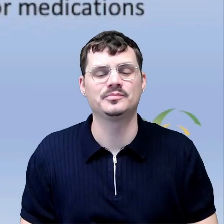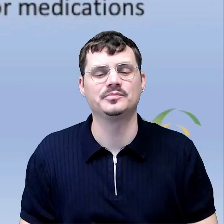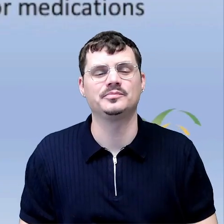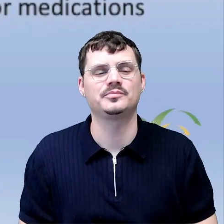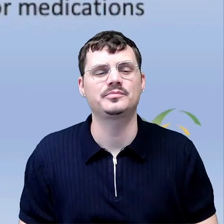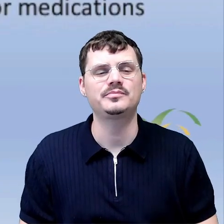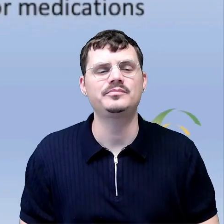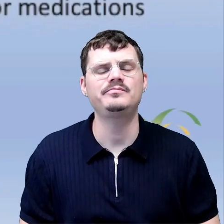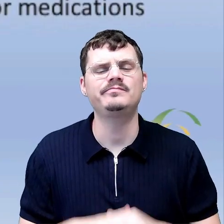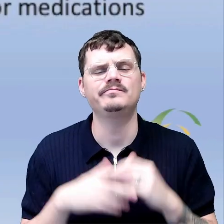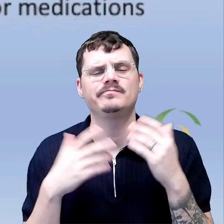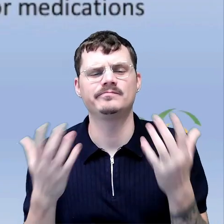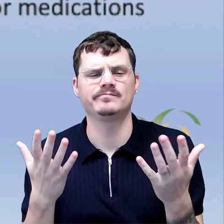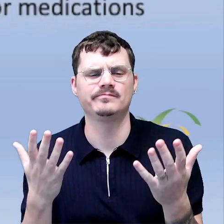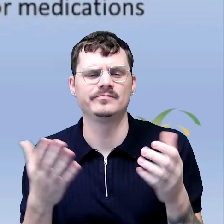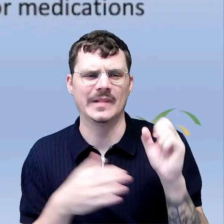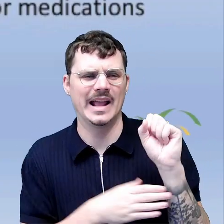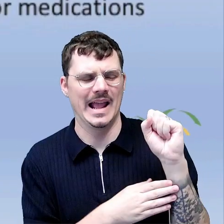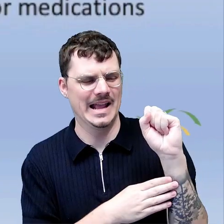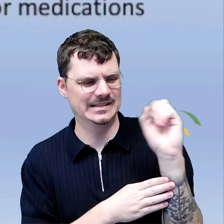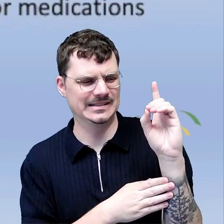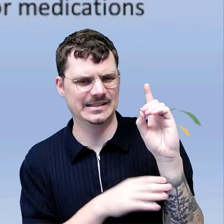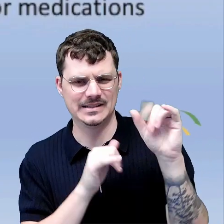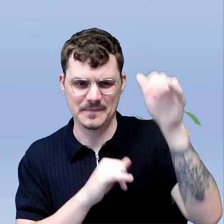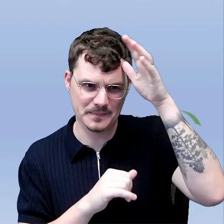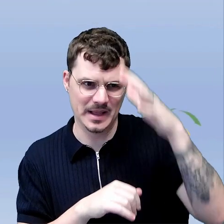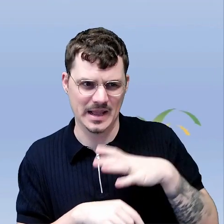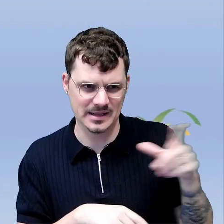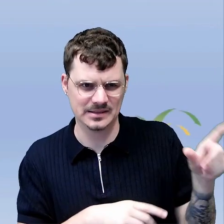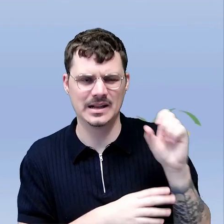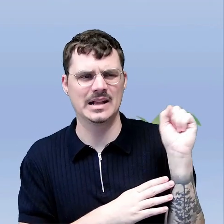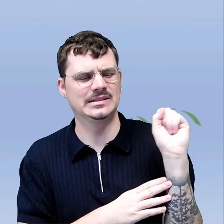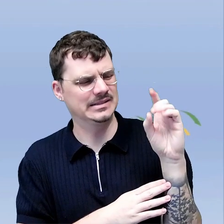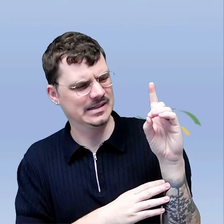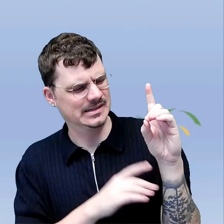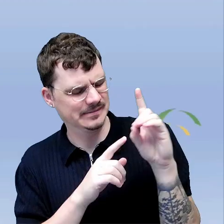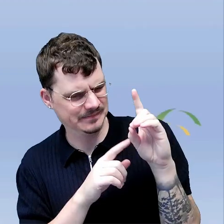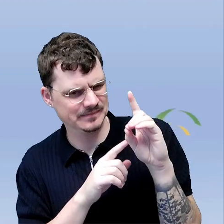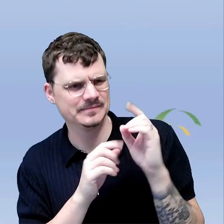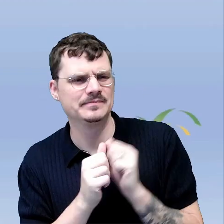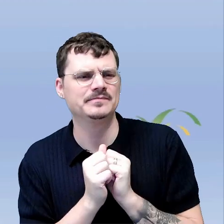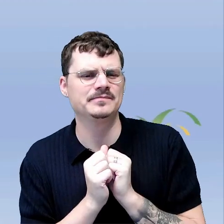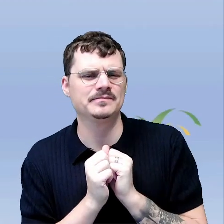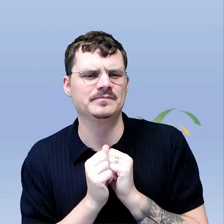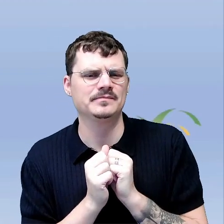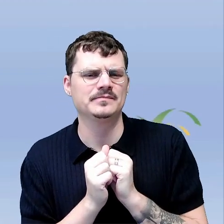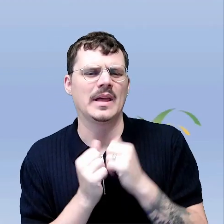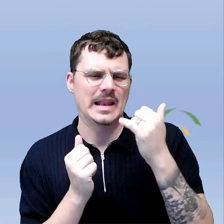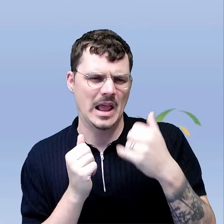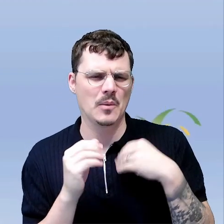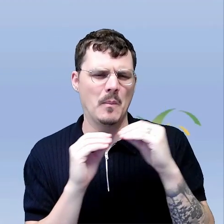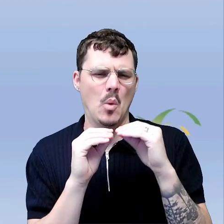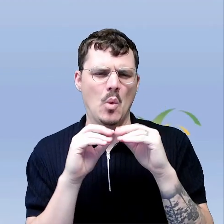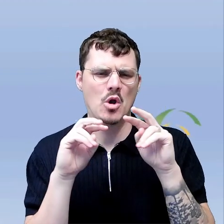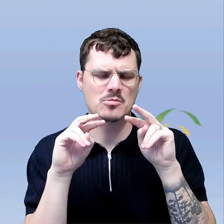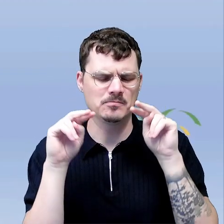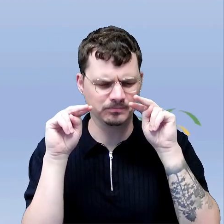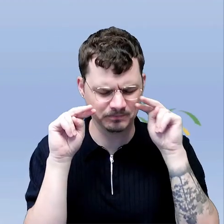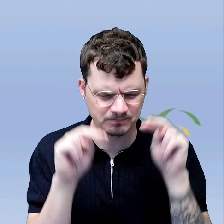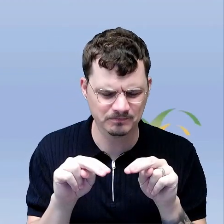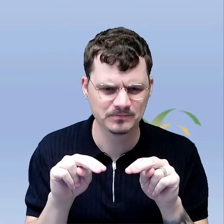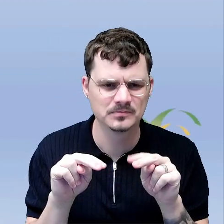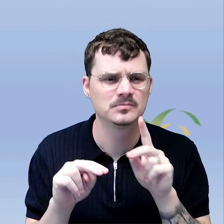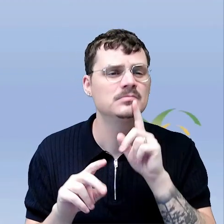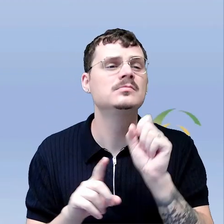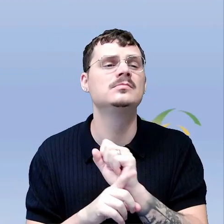So SD, the man we were talking about. Well, we look a little bit more closely. Turns out he's having a